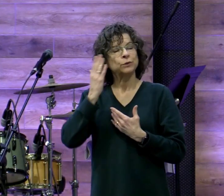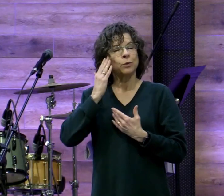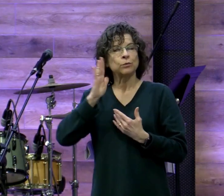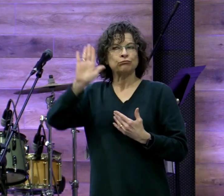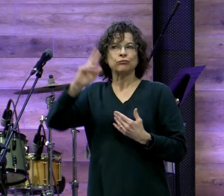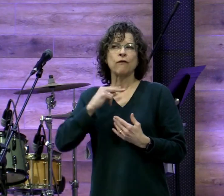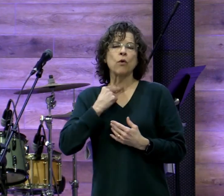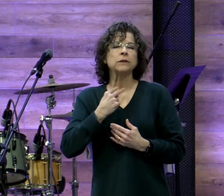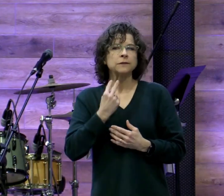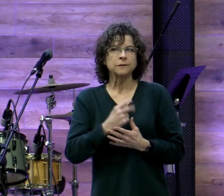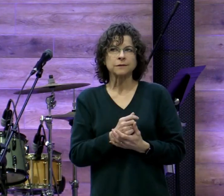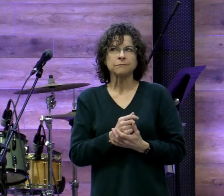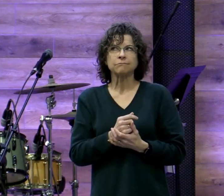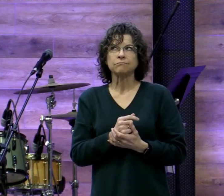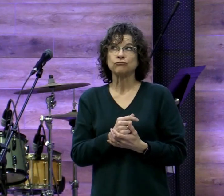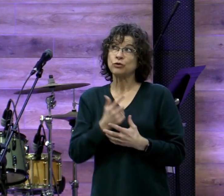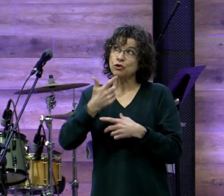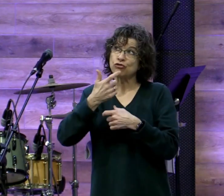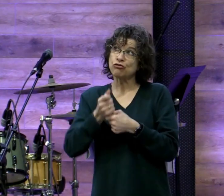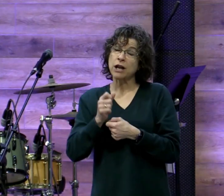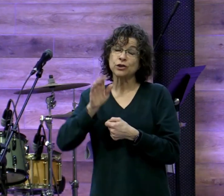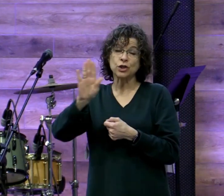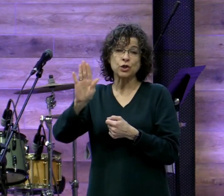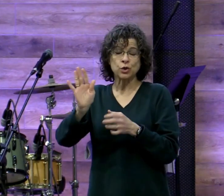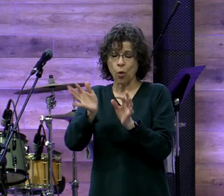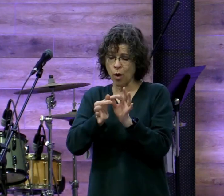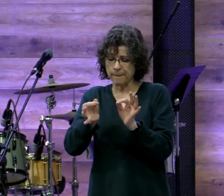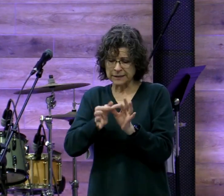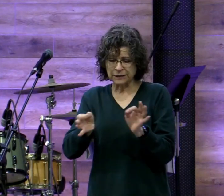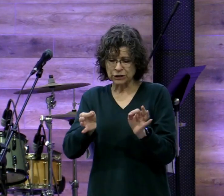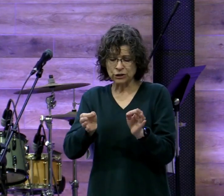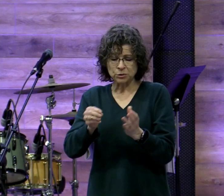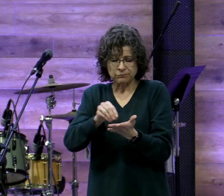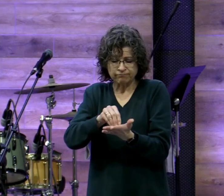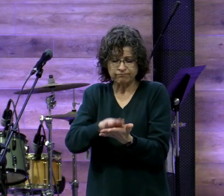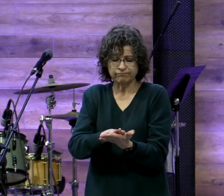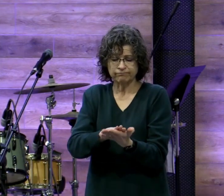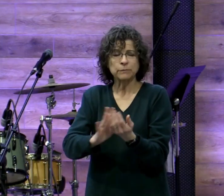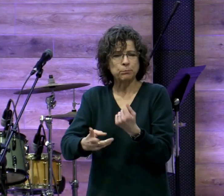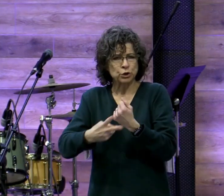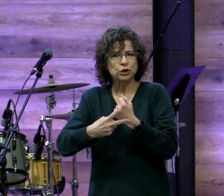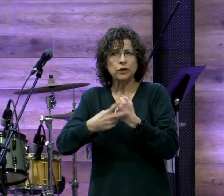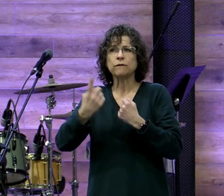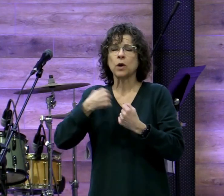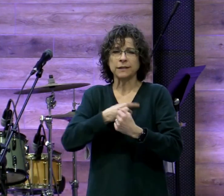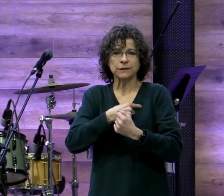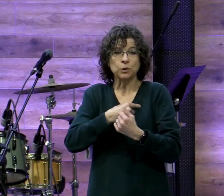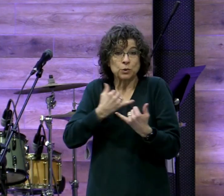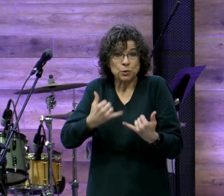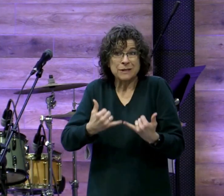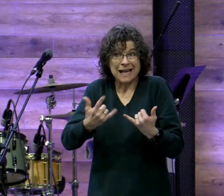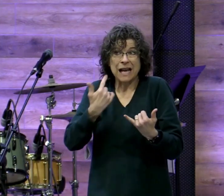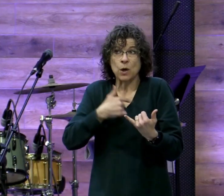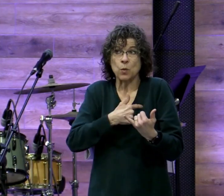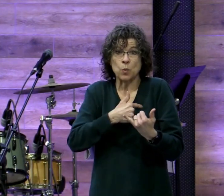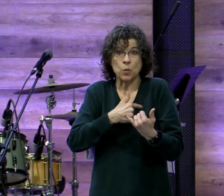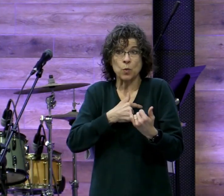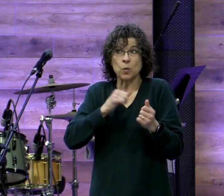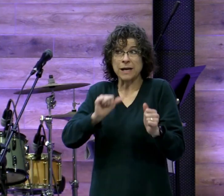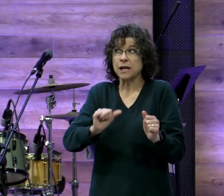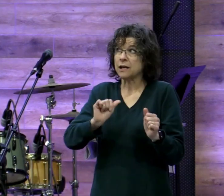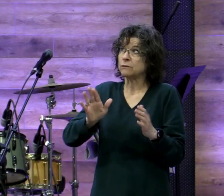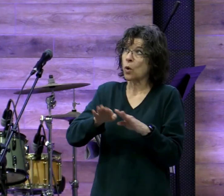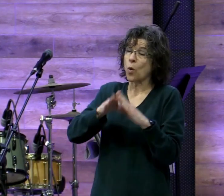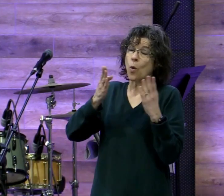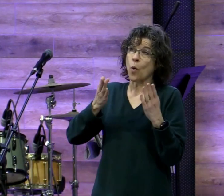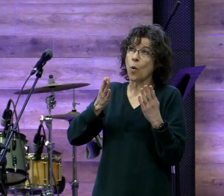We trust that your word was written for us, preserved for us, so that today, in this moment, in Duluth, Minnesota, we could open it